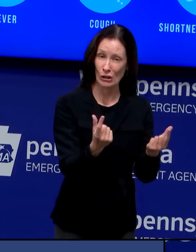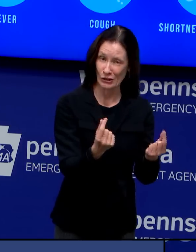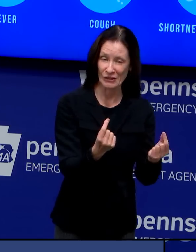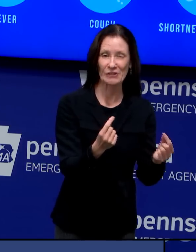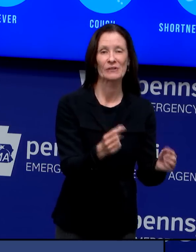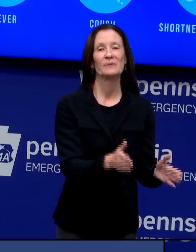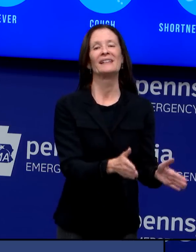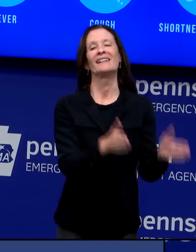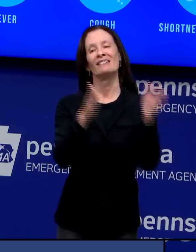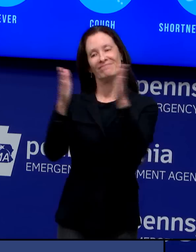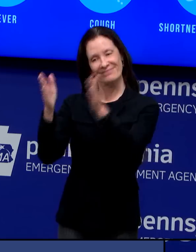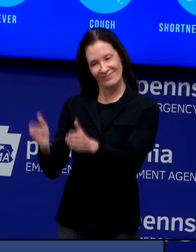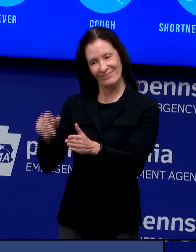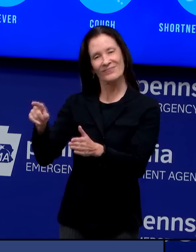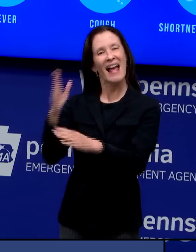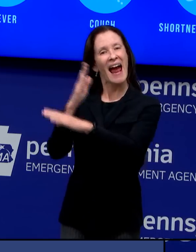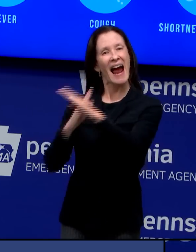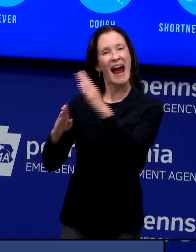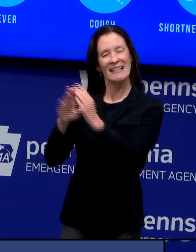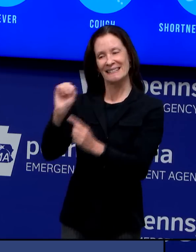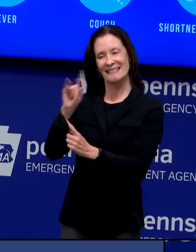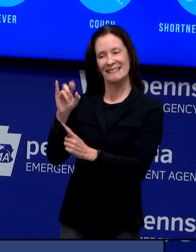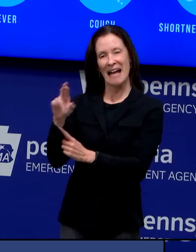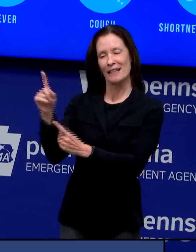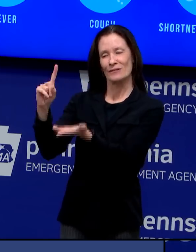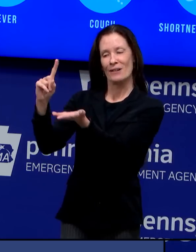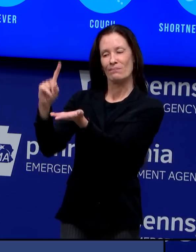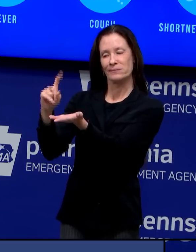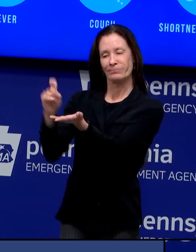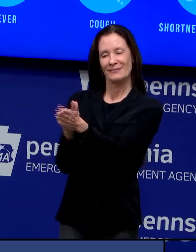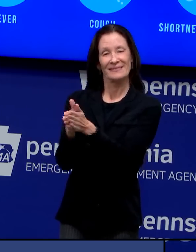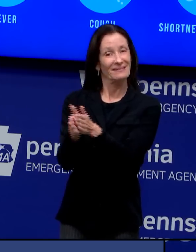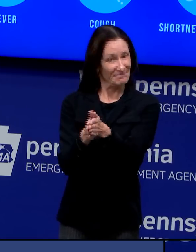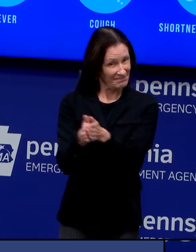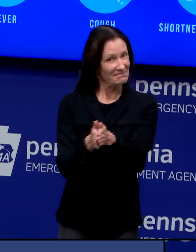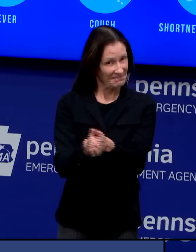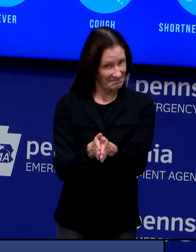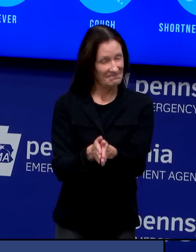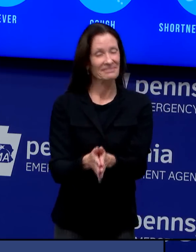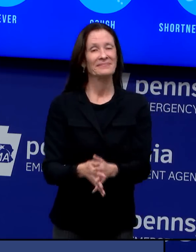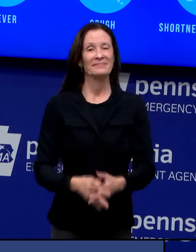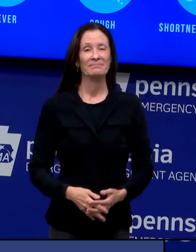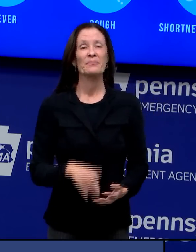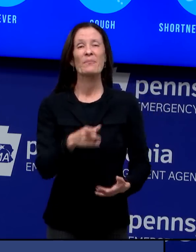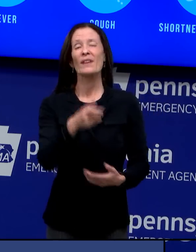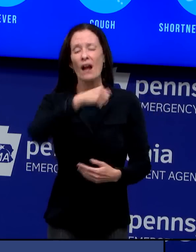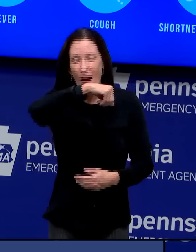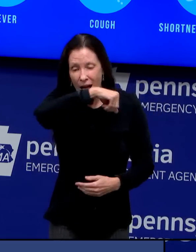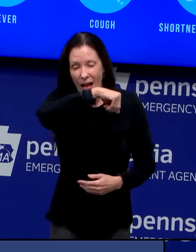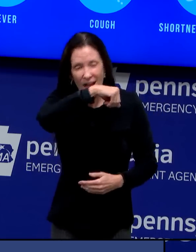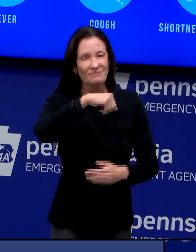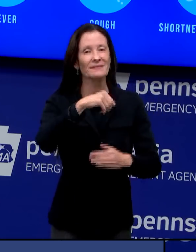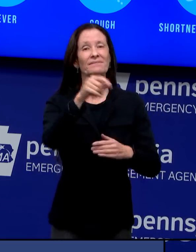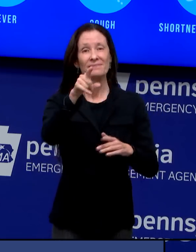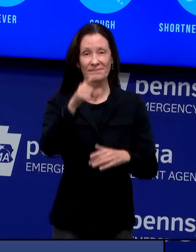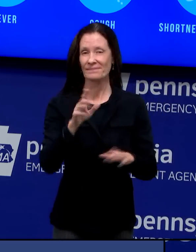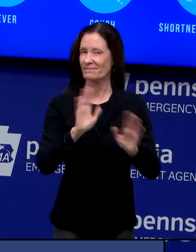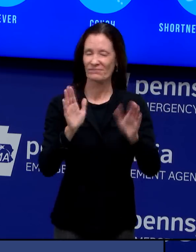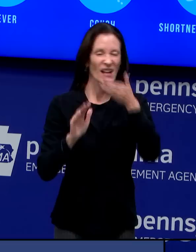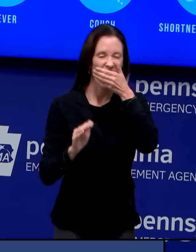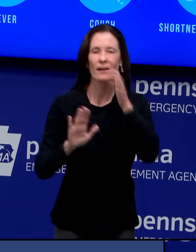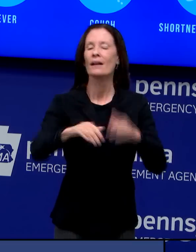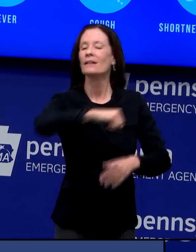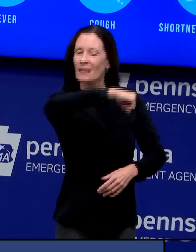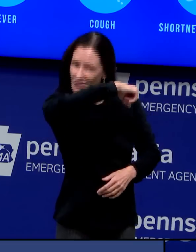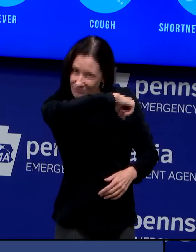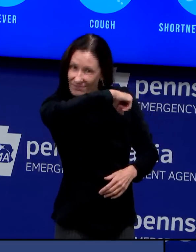hand sanitizer if soap and water are not available. Cover any coughs or sneezes with your elbow, not with